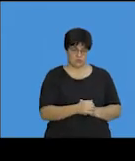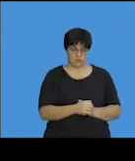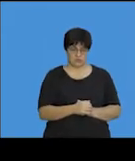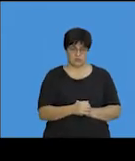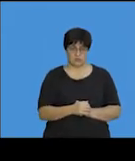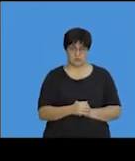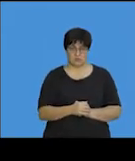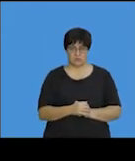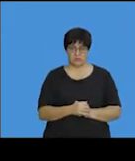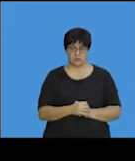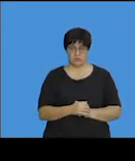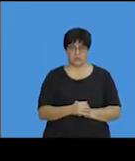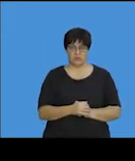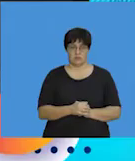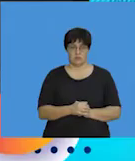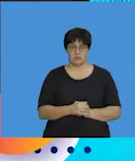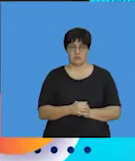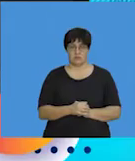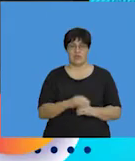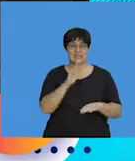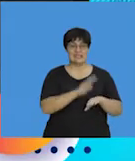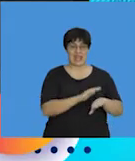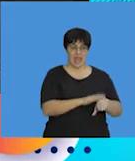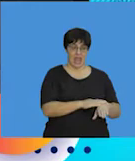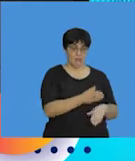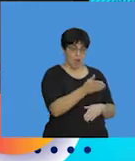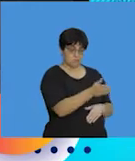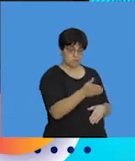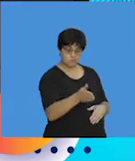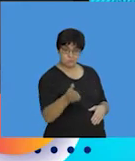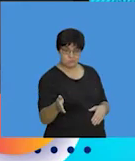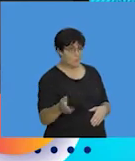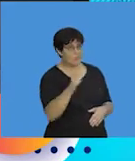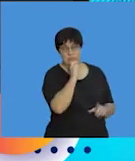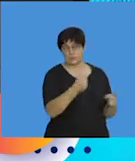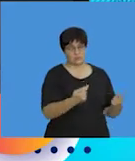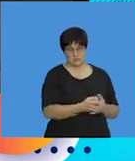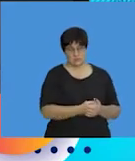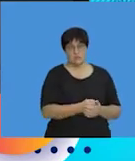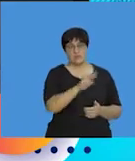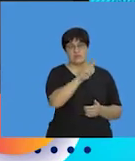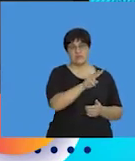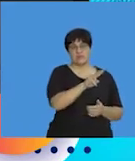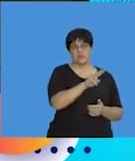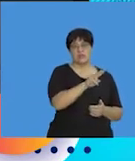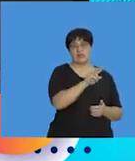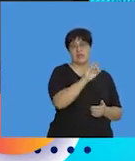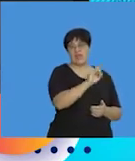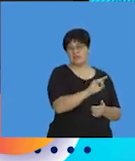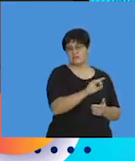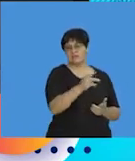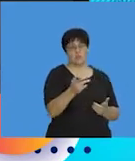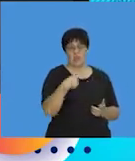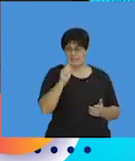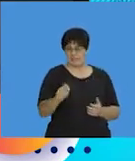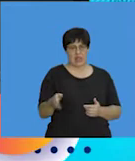can't use any of the equations that have time in them. So I can't use VF equals VI plus A delta T.